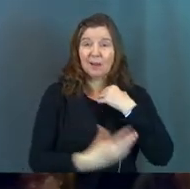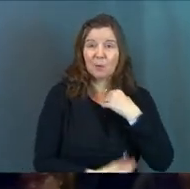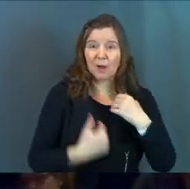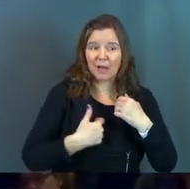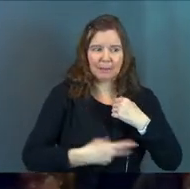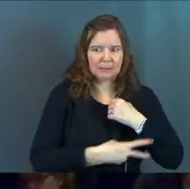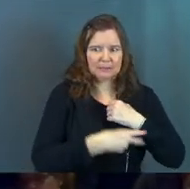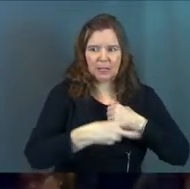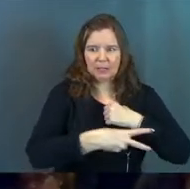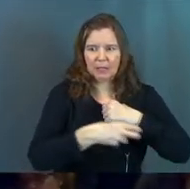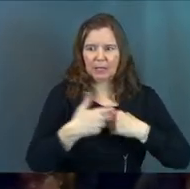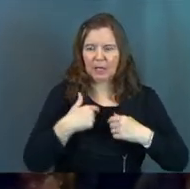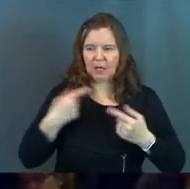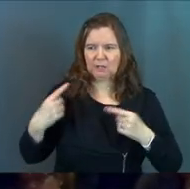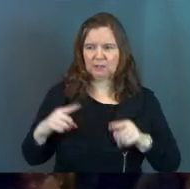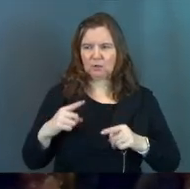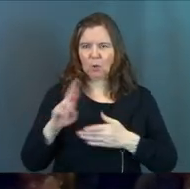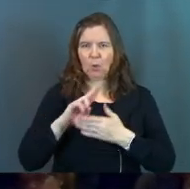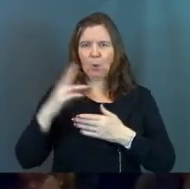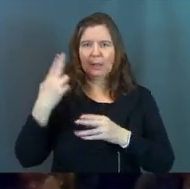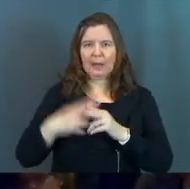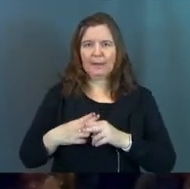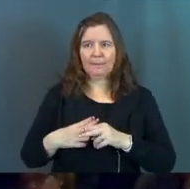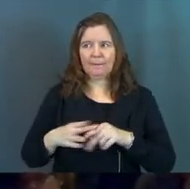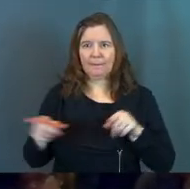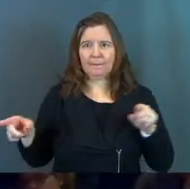may steal and insult God's holy name.